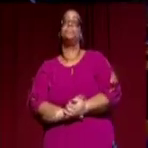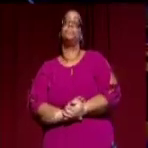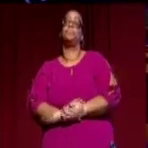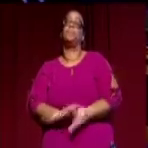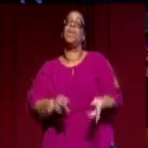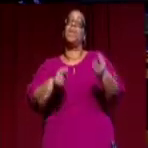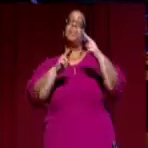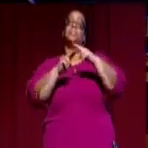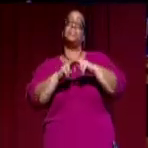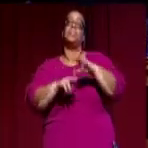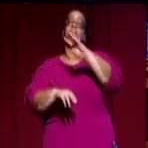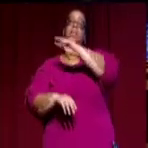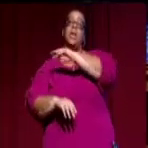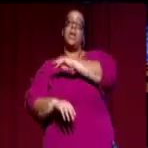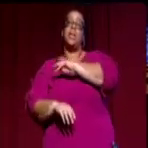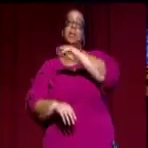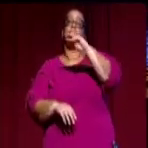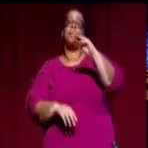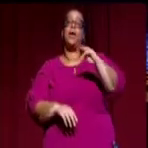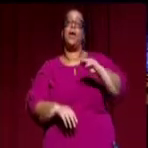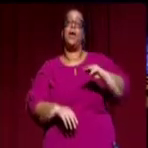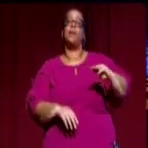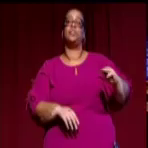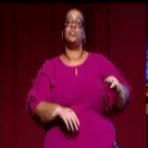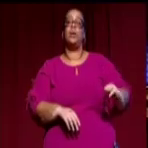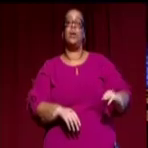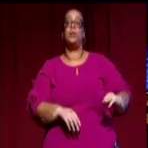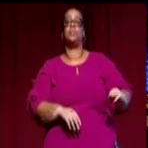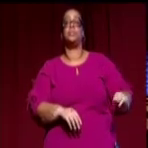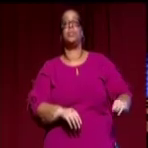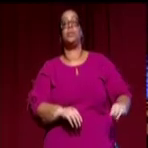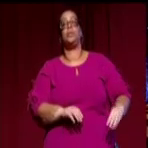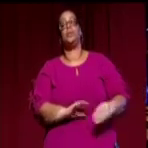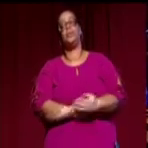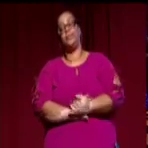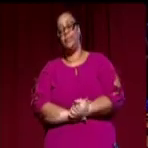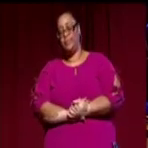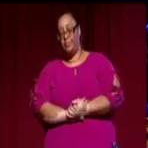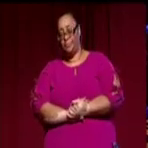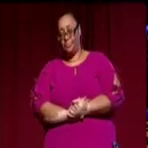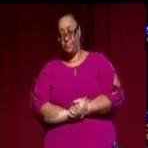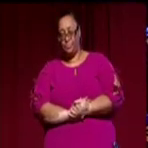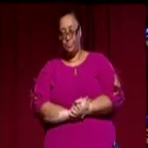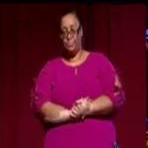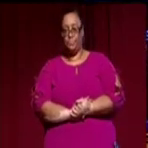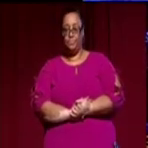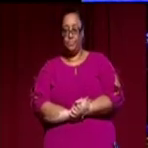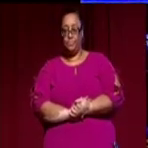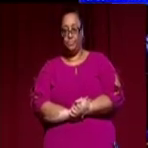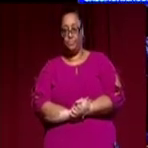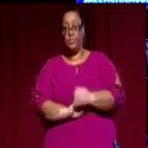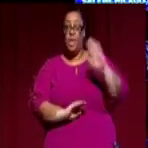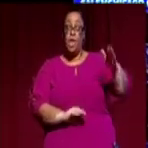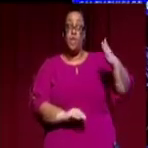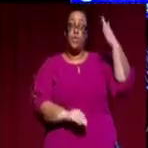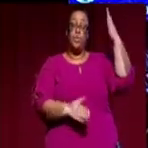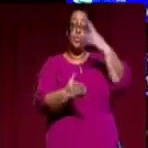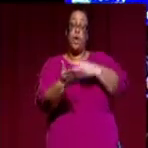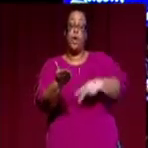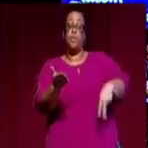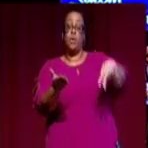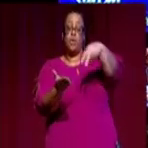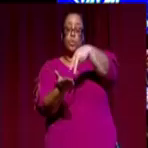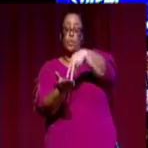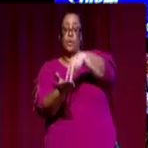you see that it matters. Hallelujah. For you are the risen King.